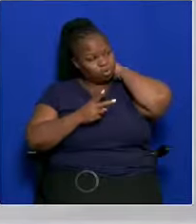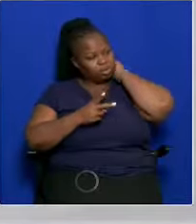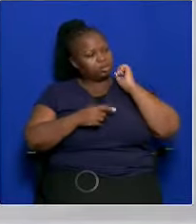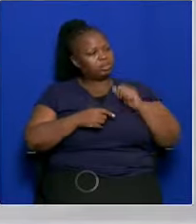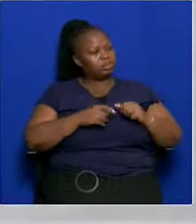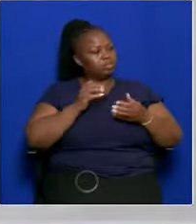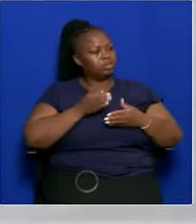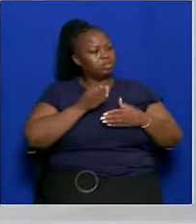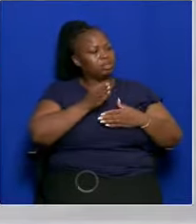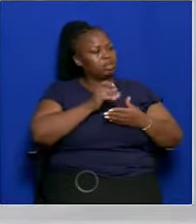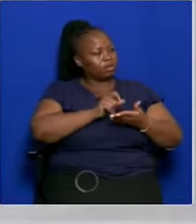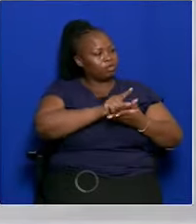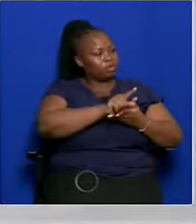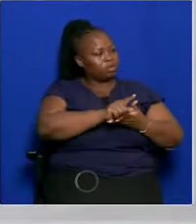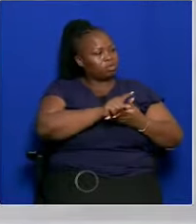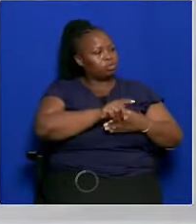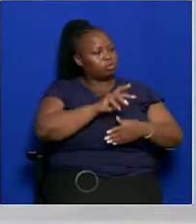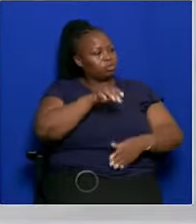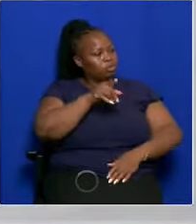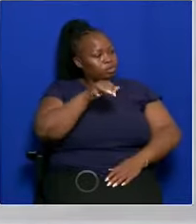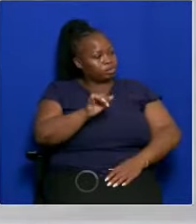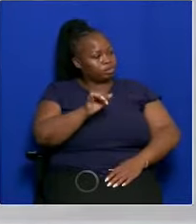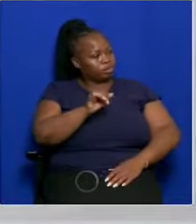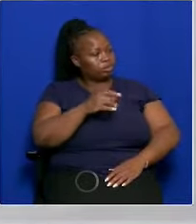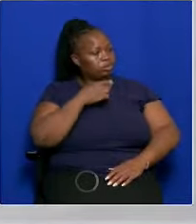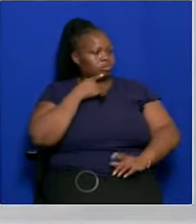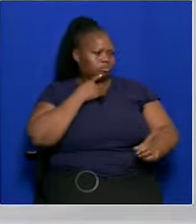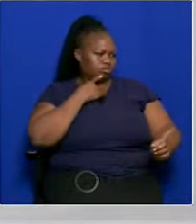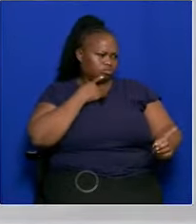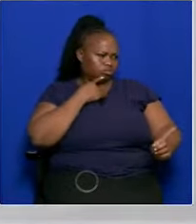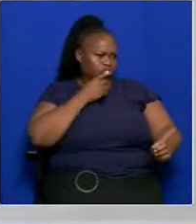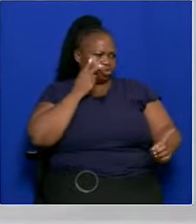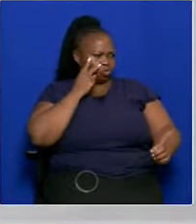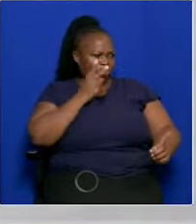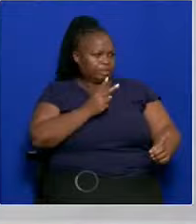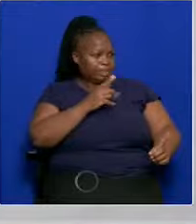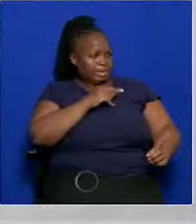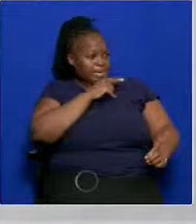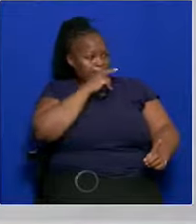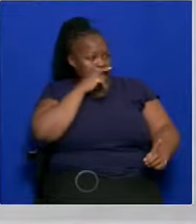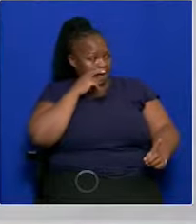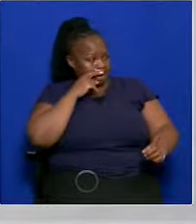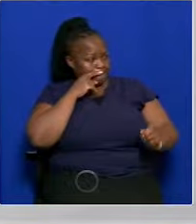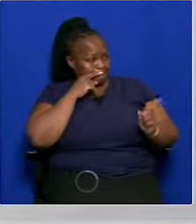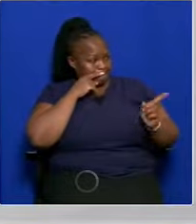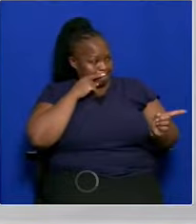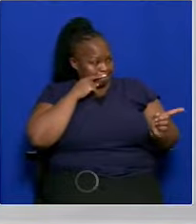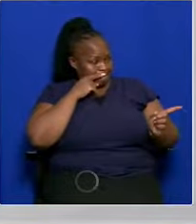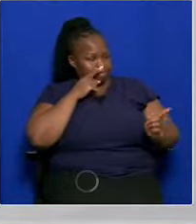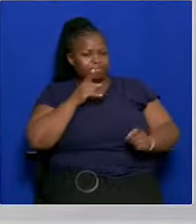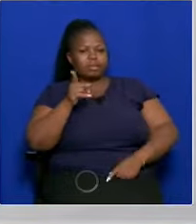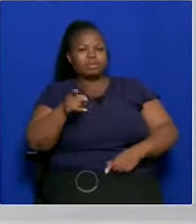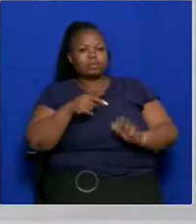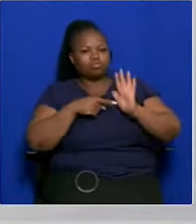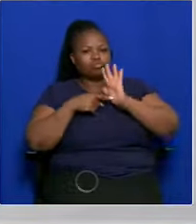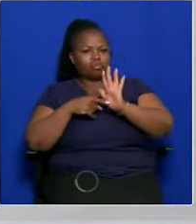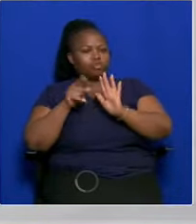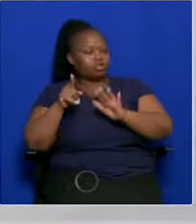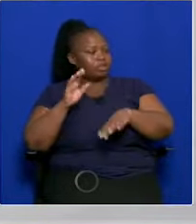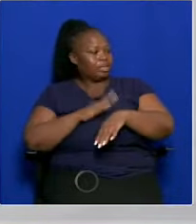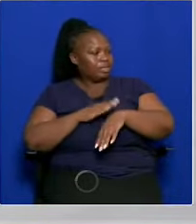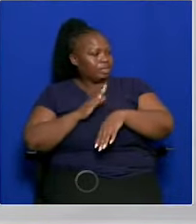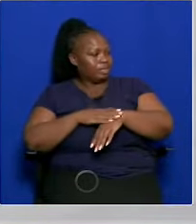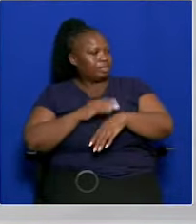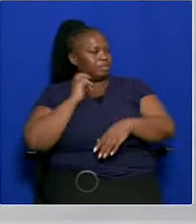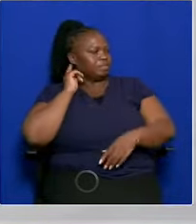say, hey, do you see that particular name which appeared that time? And I was not